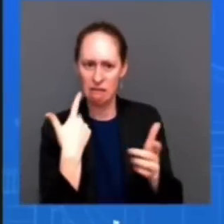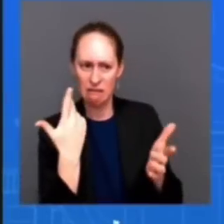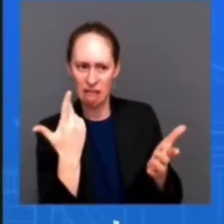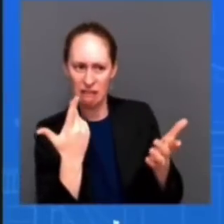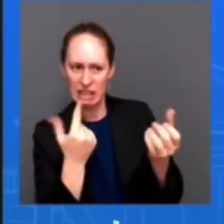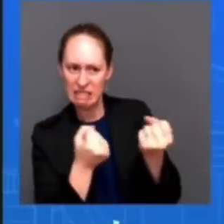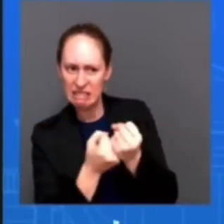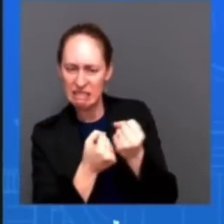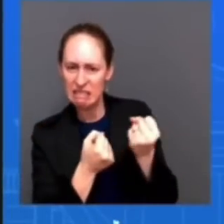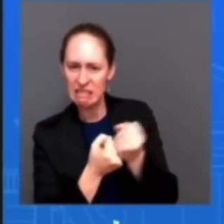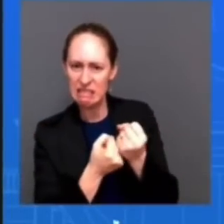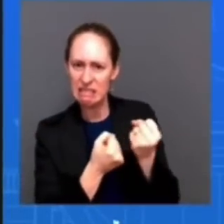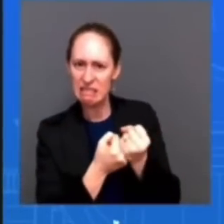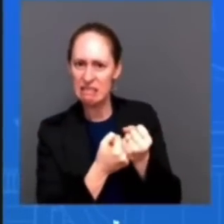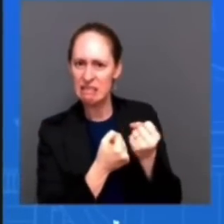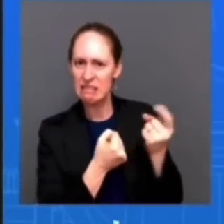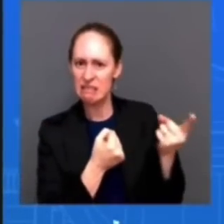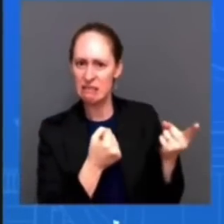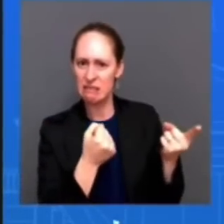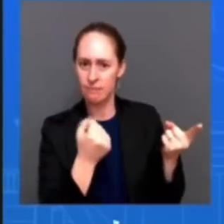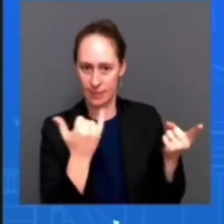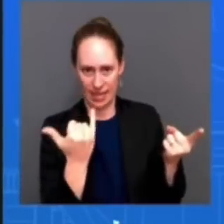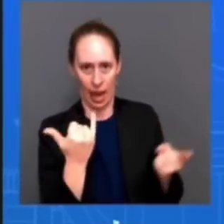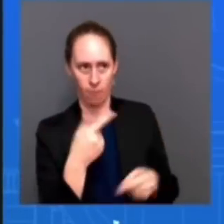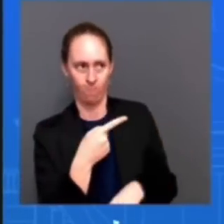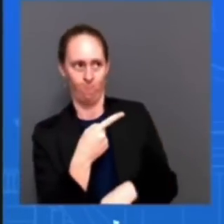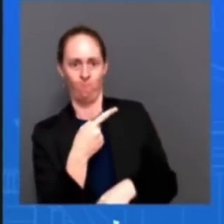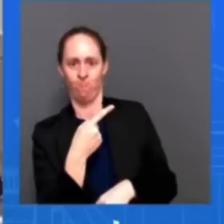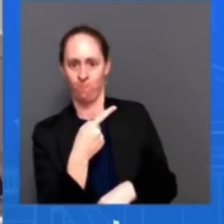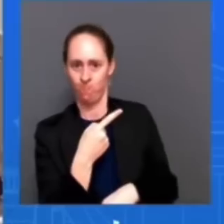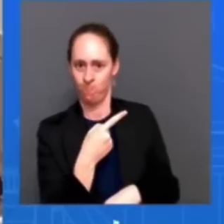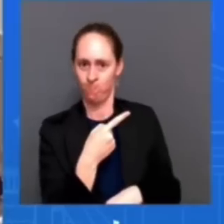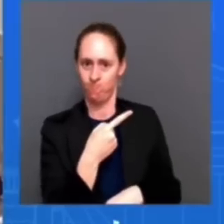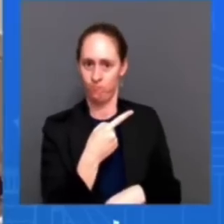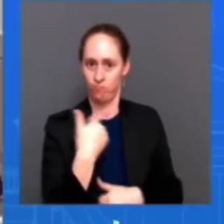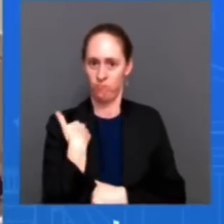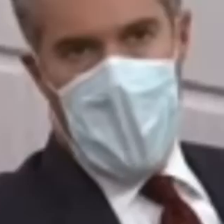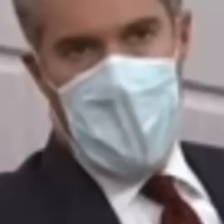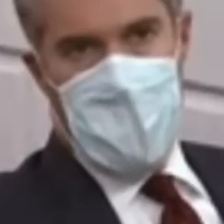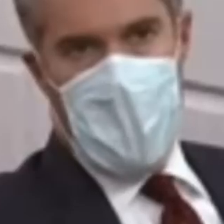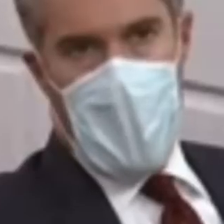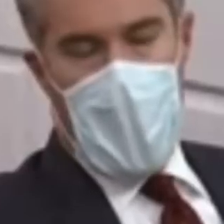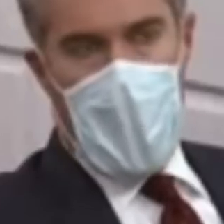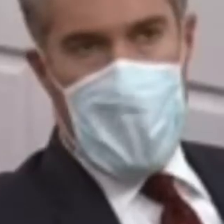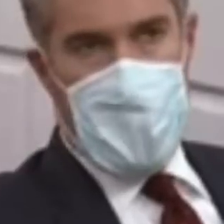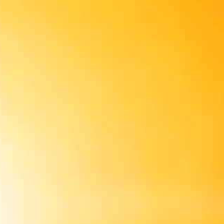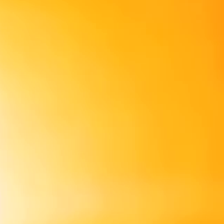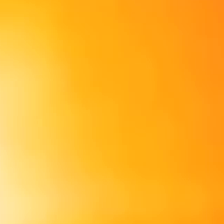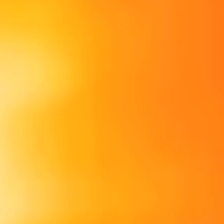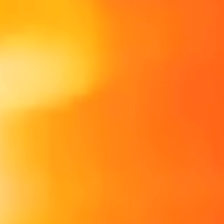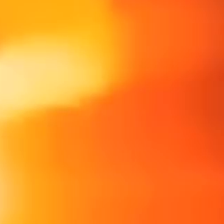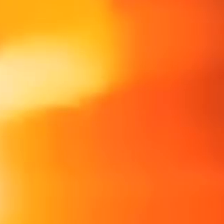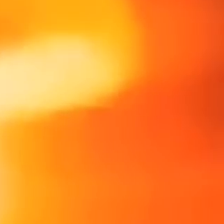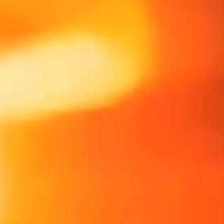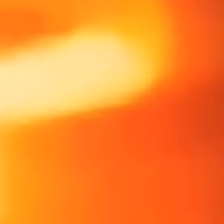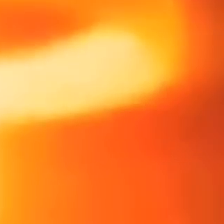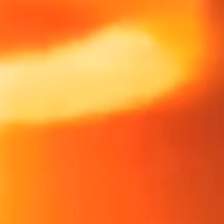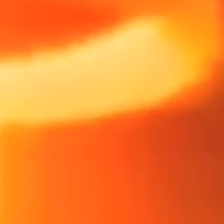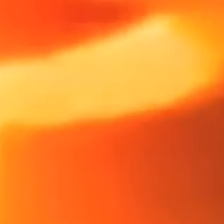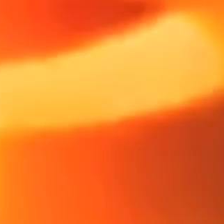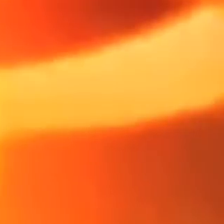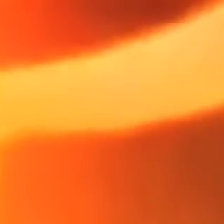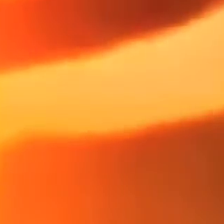Thanks, Karine. How come Republicans seem more jazzed about Speaker Pelosi's trip than the president?